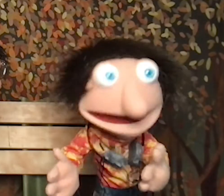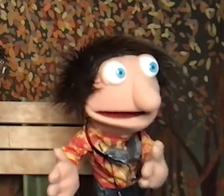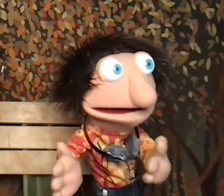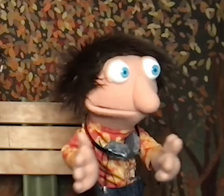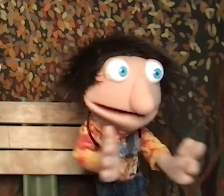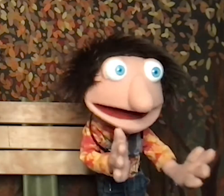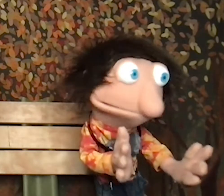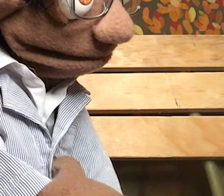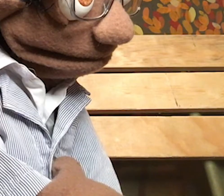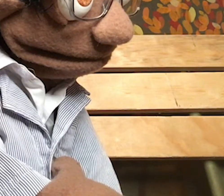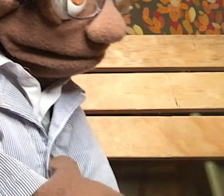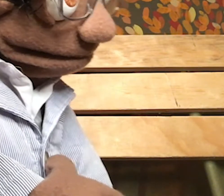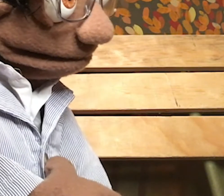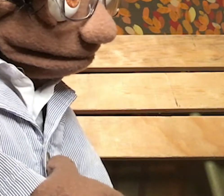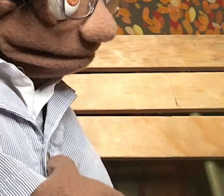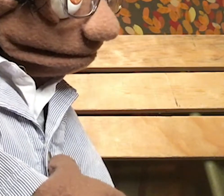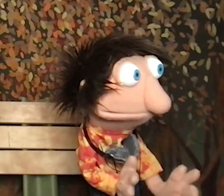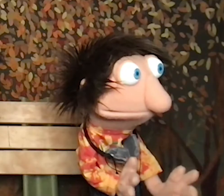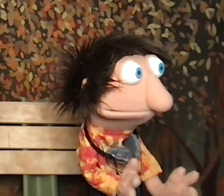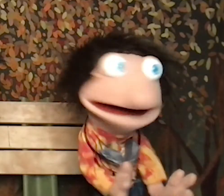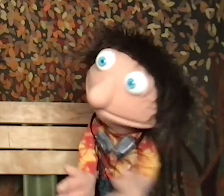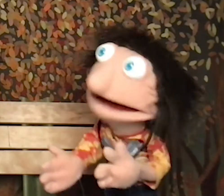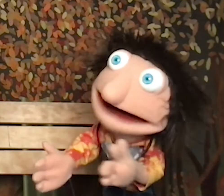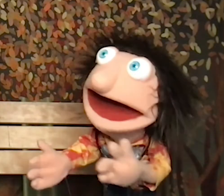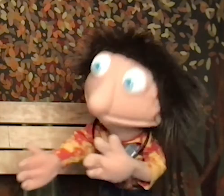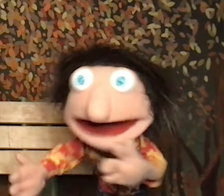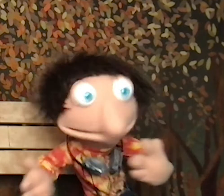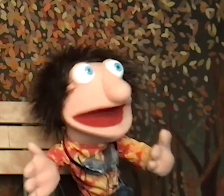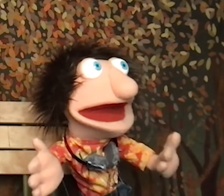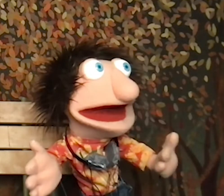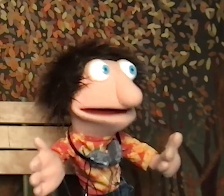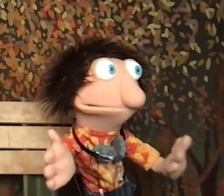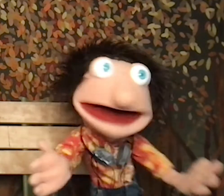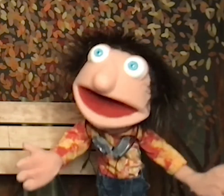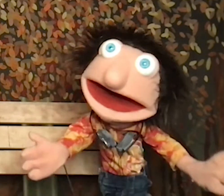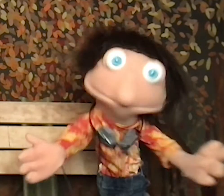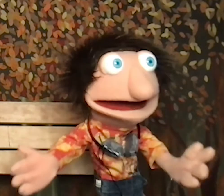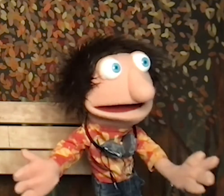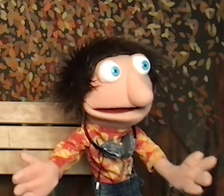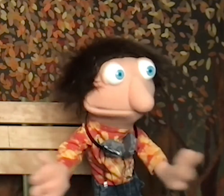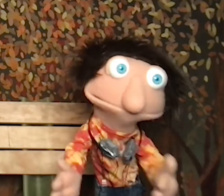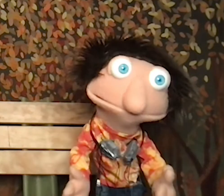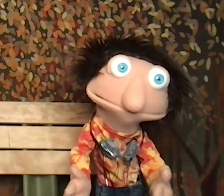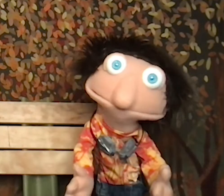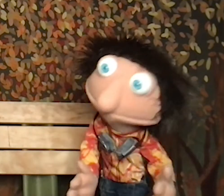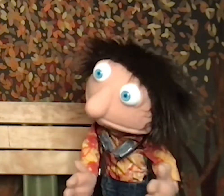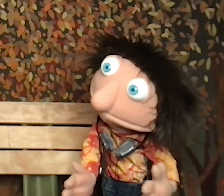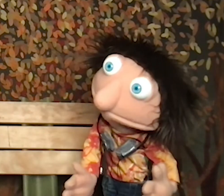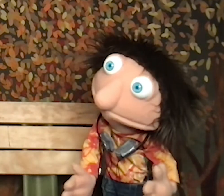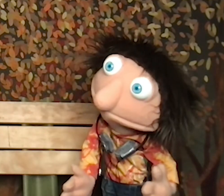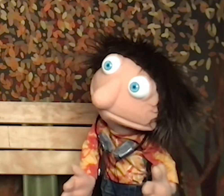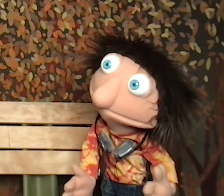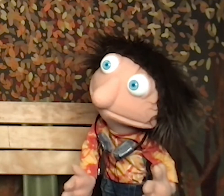you, he'll get it. The story of cell phone and the guard dog. The end.